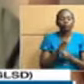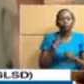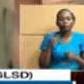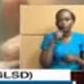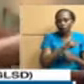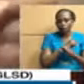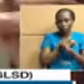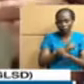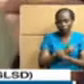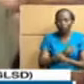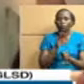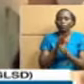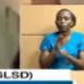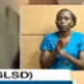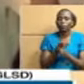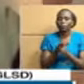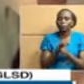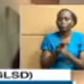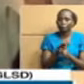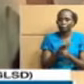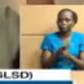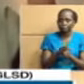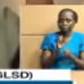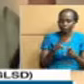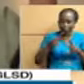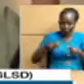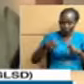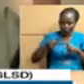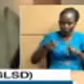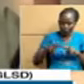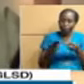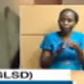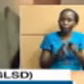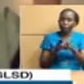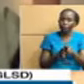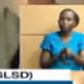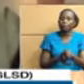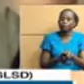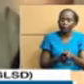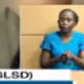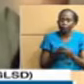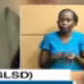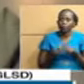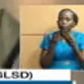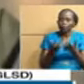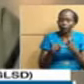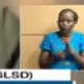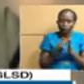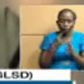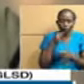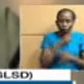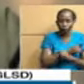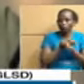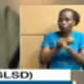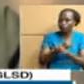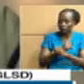sense in this country, and there's a lot of studies which have been going on to give the case for social protection. It